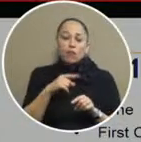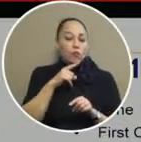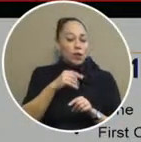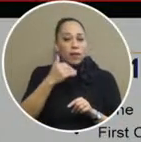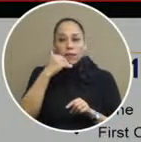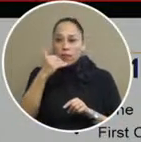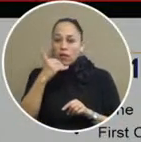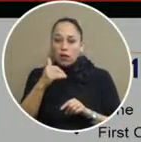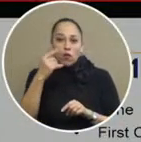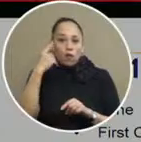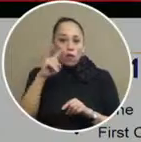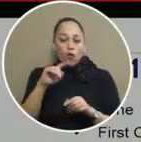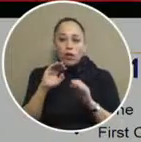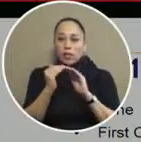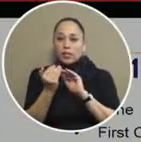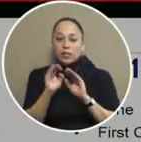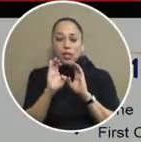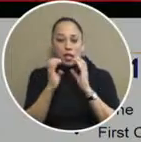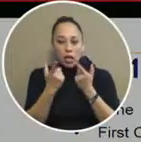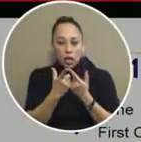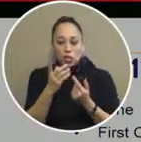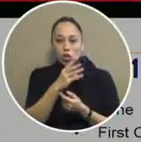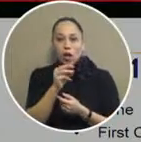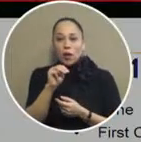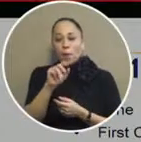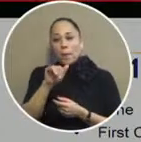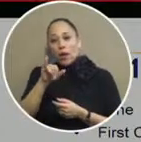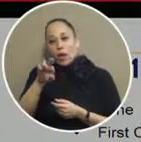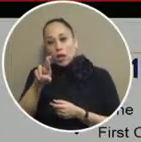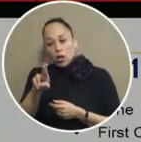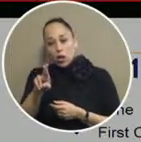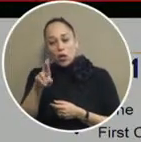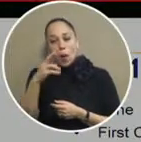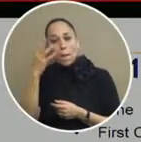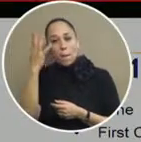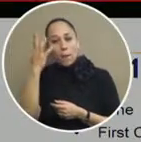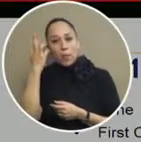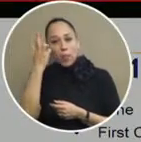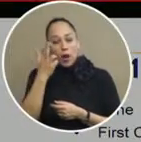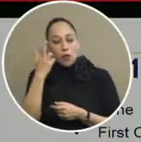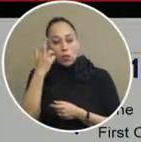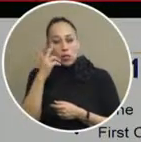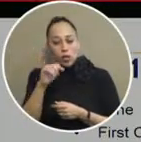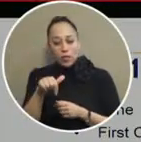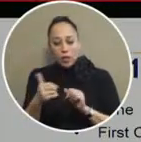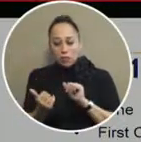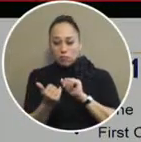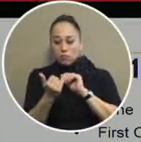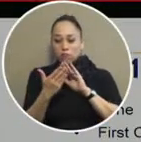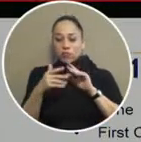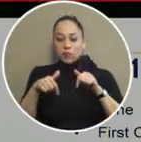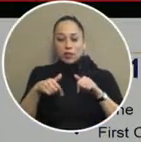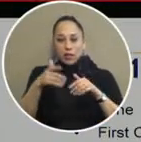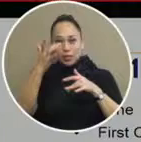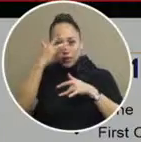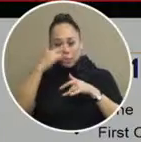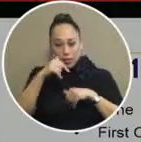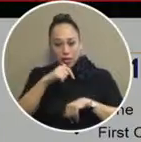the City Council and Mayor from approaching this pandemic in that